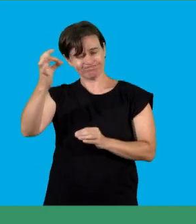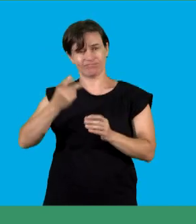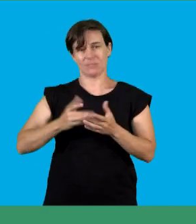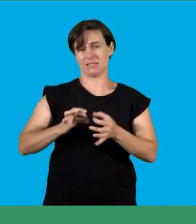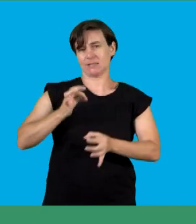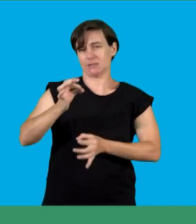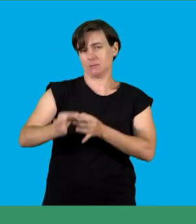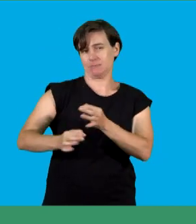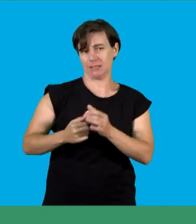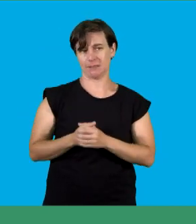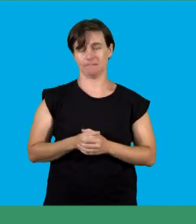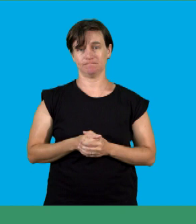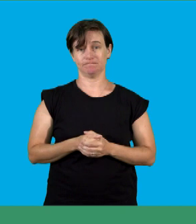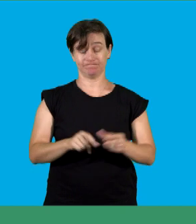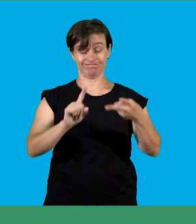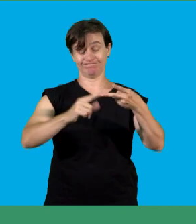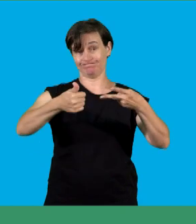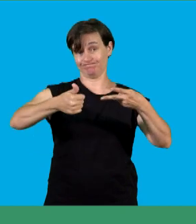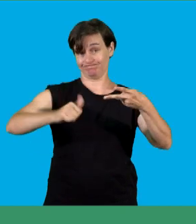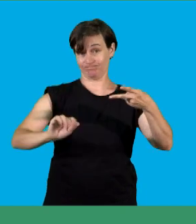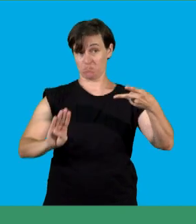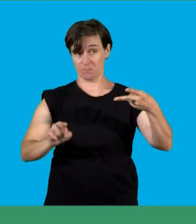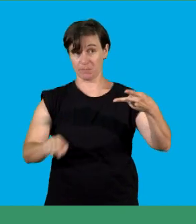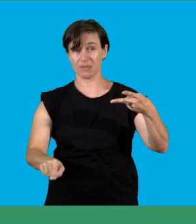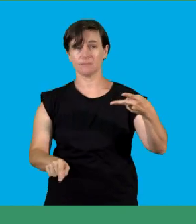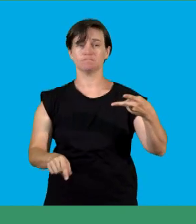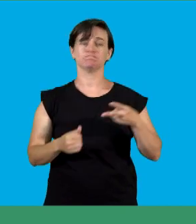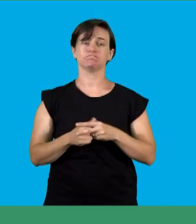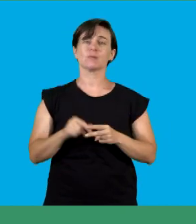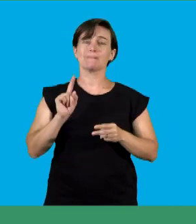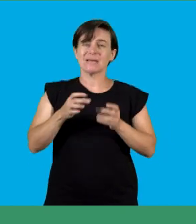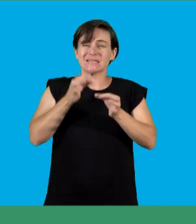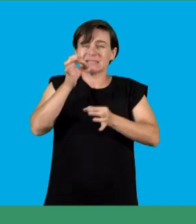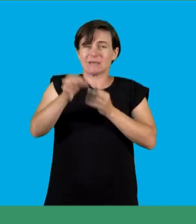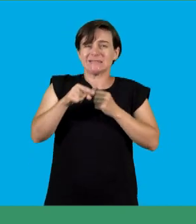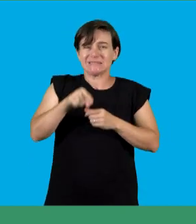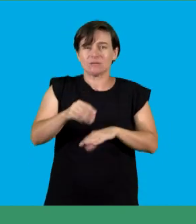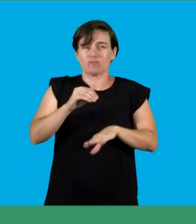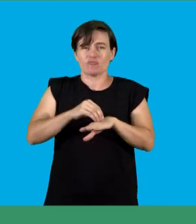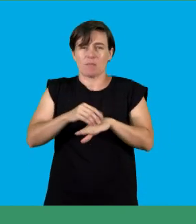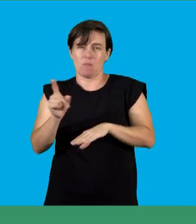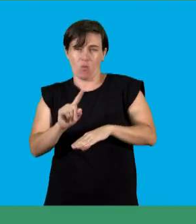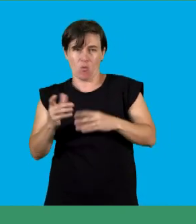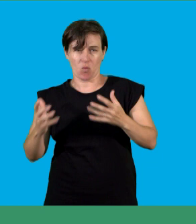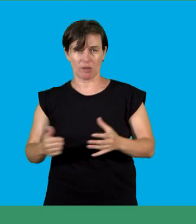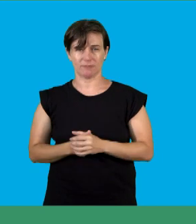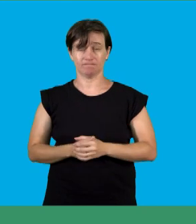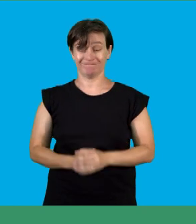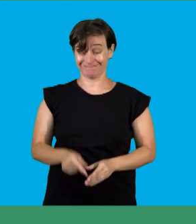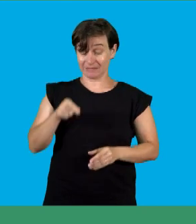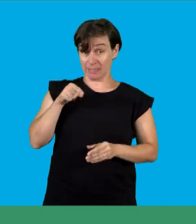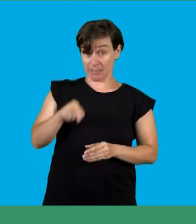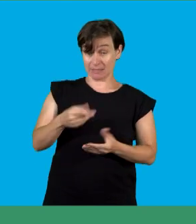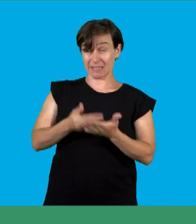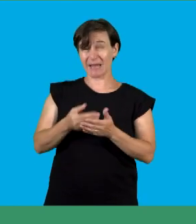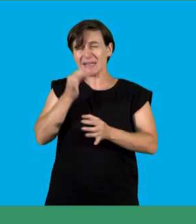problem, since there, then you're defining the problem, which is another problem-solving step. This step can